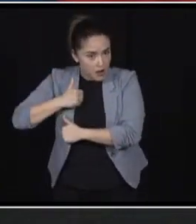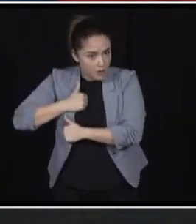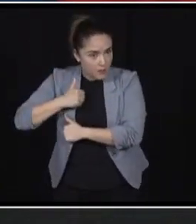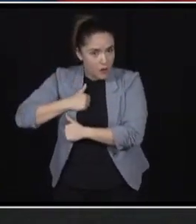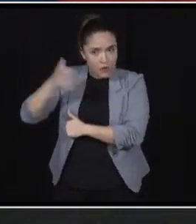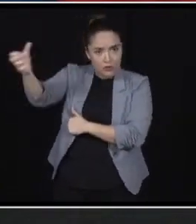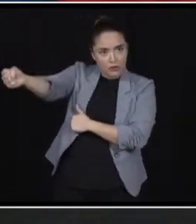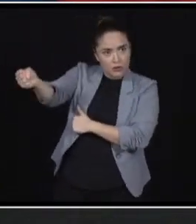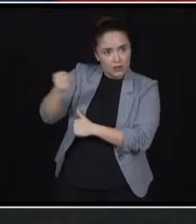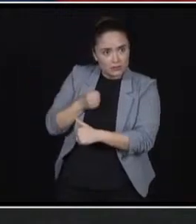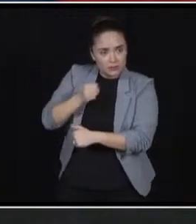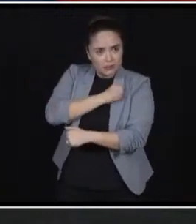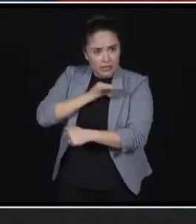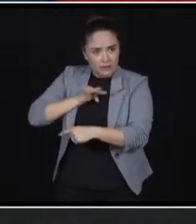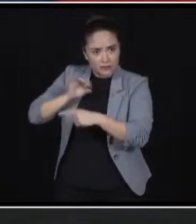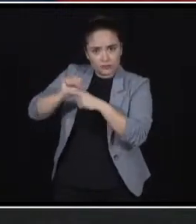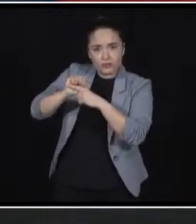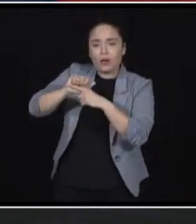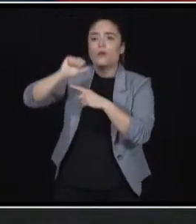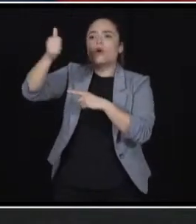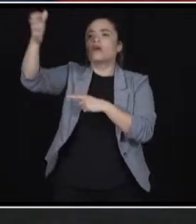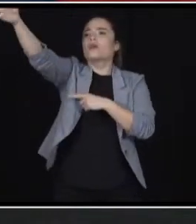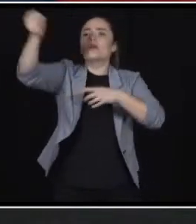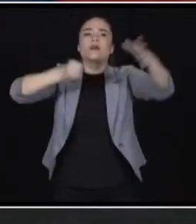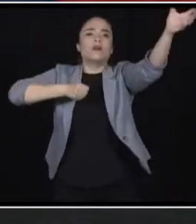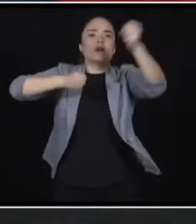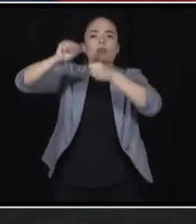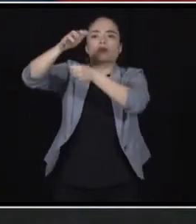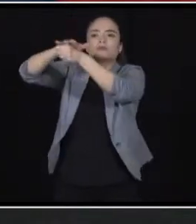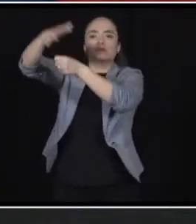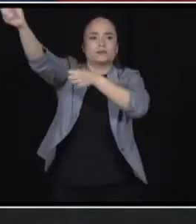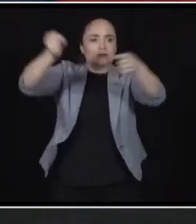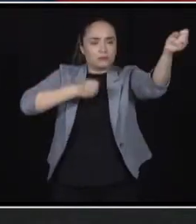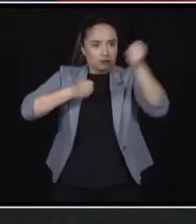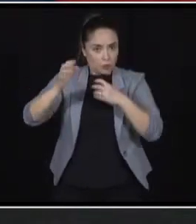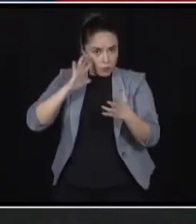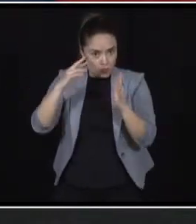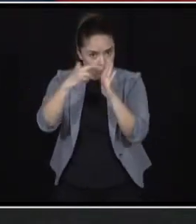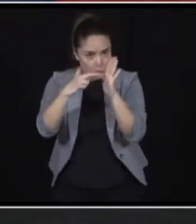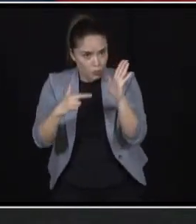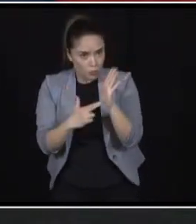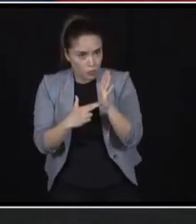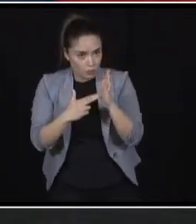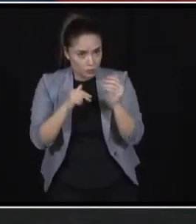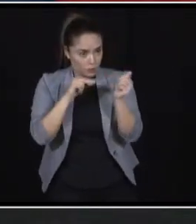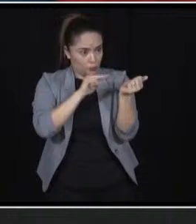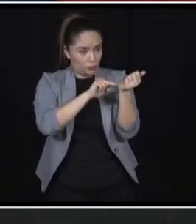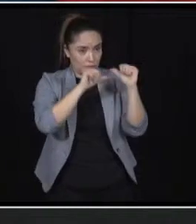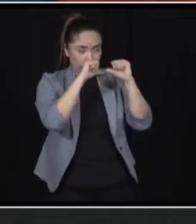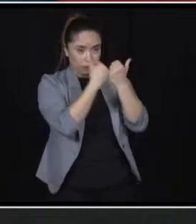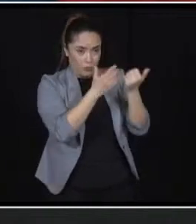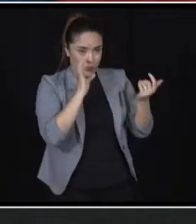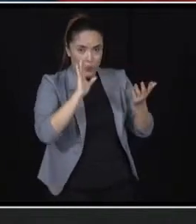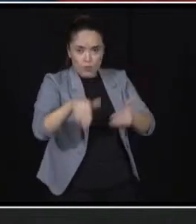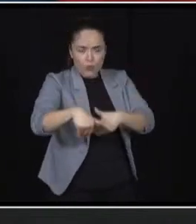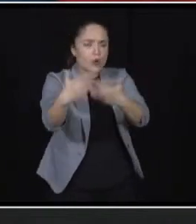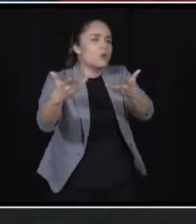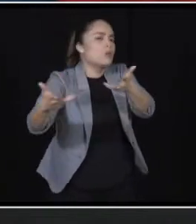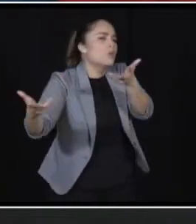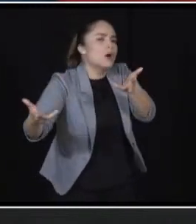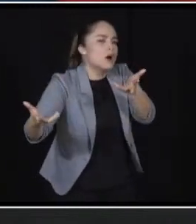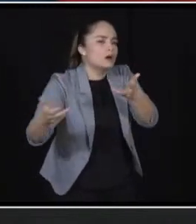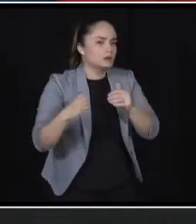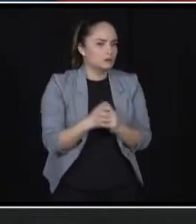other jurisdictions? Even the Registered Nurses Association is suggesting bringing in former